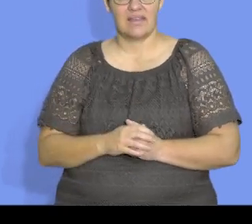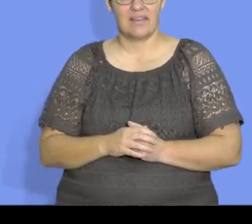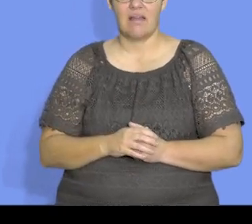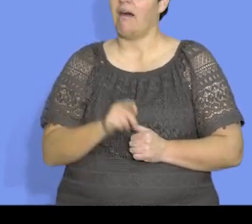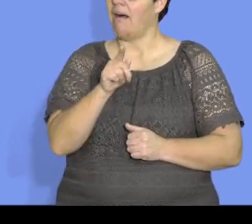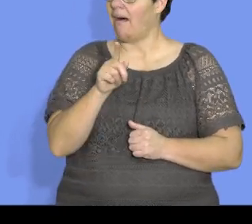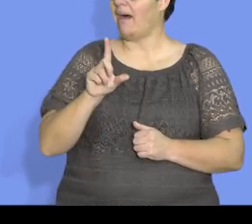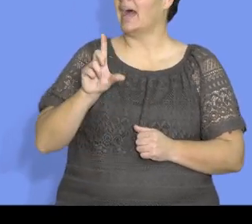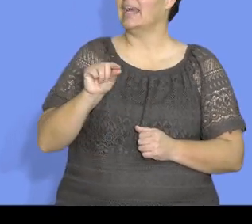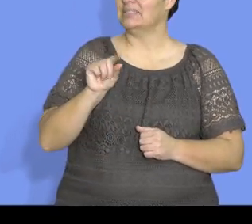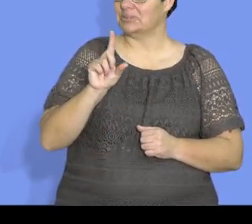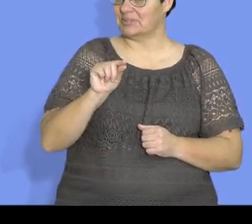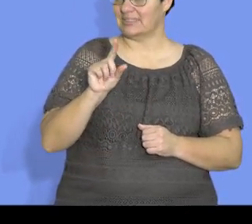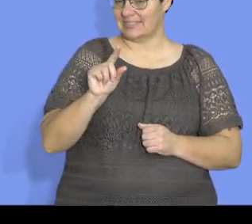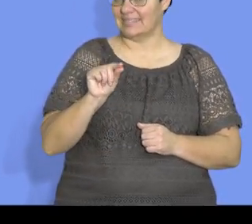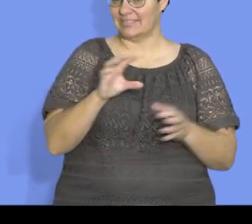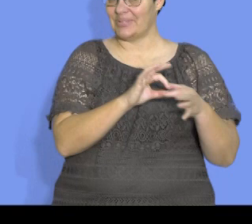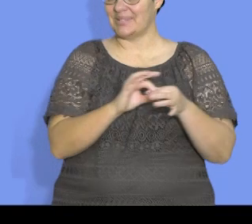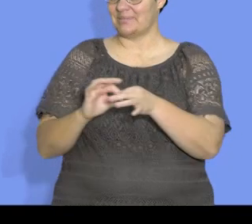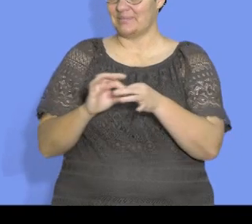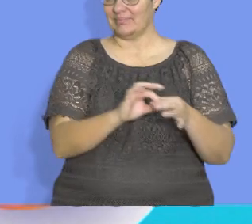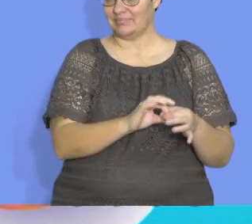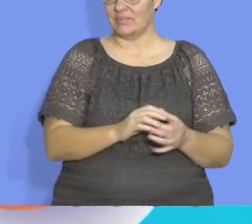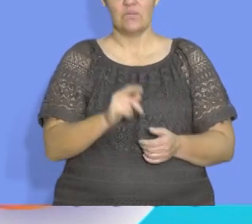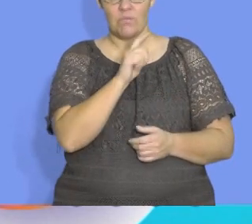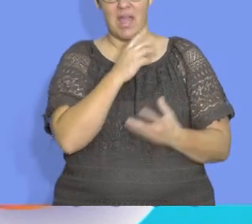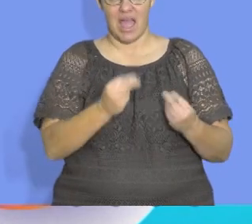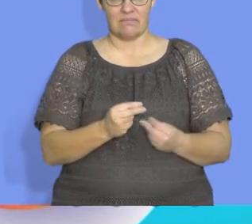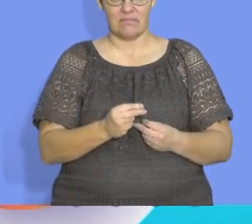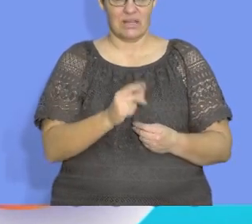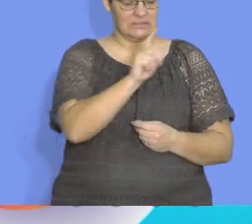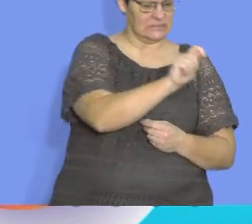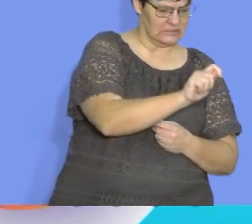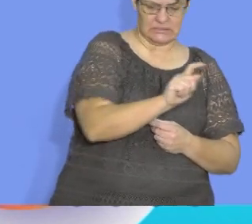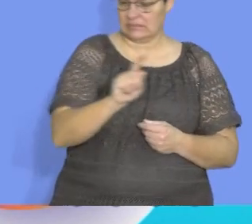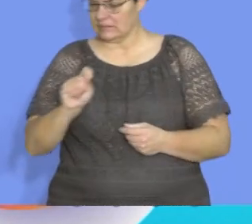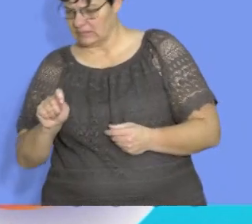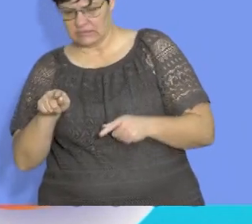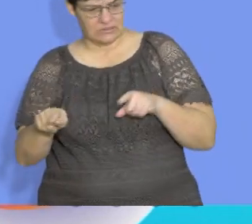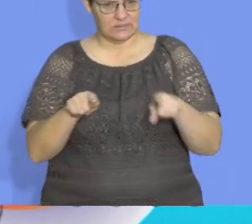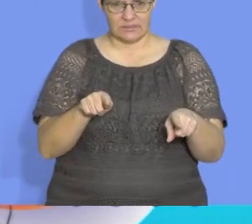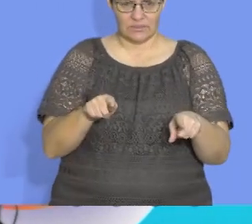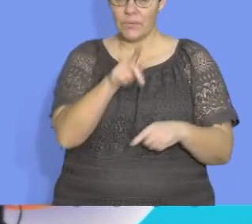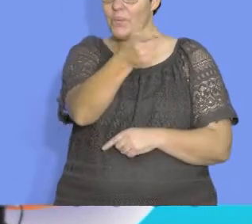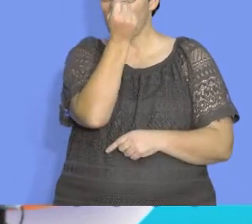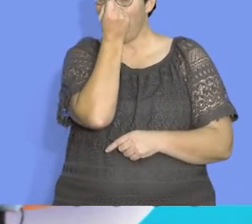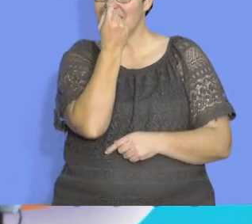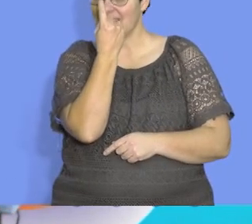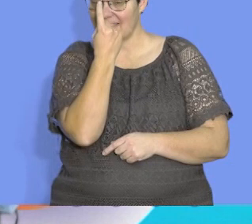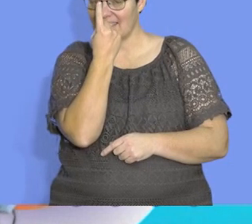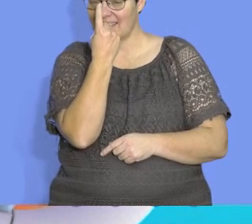So here we've got a very interesting relationship. Even though we've got t in two parts, we need